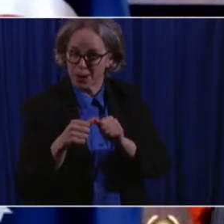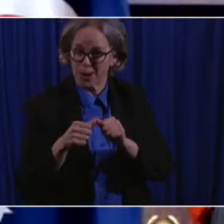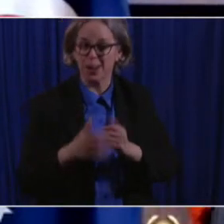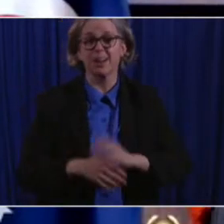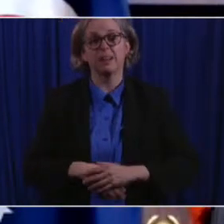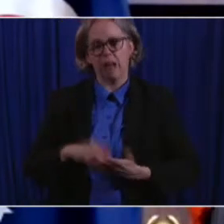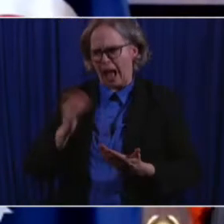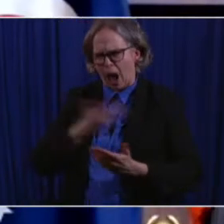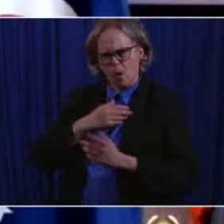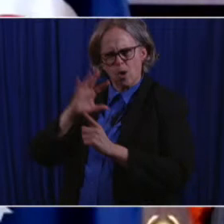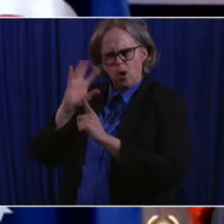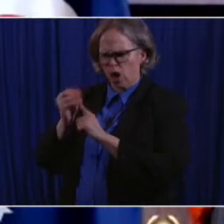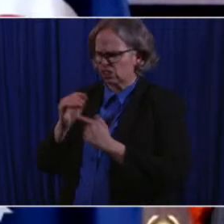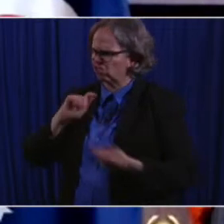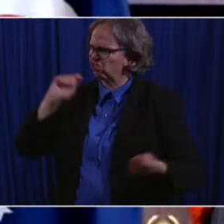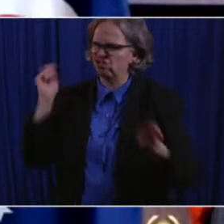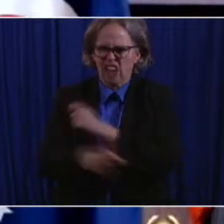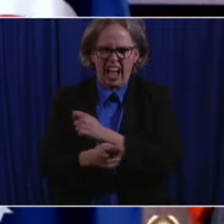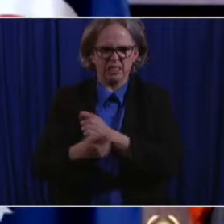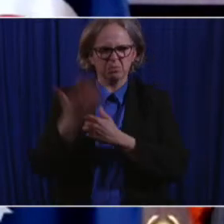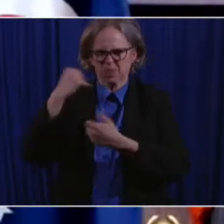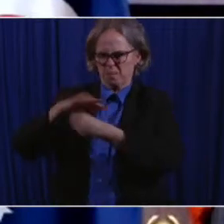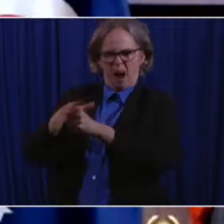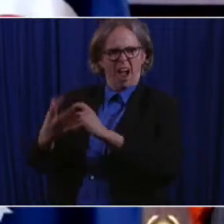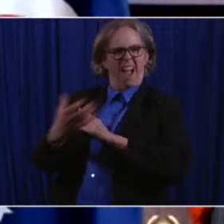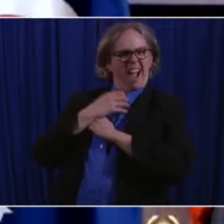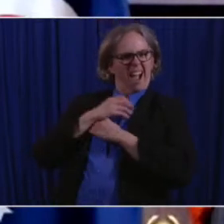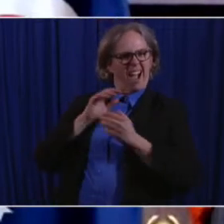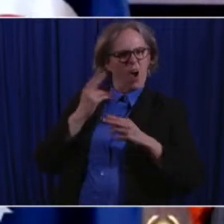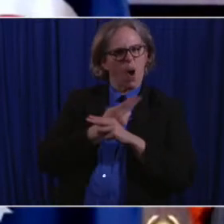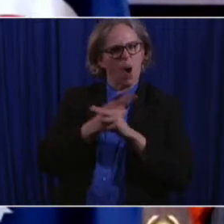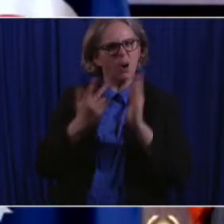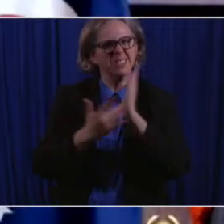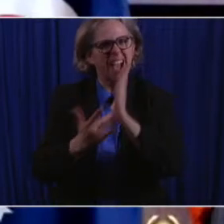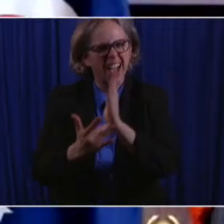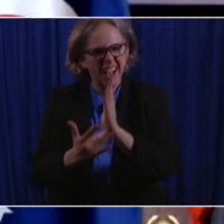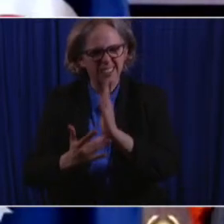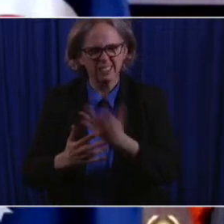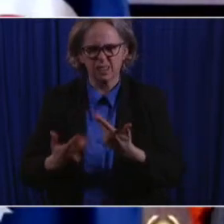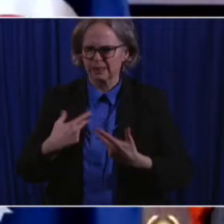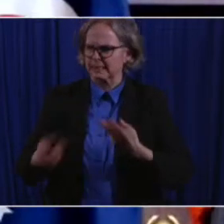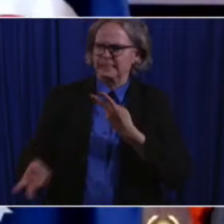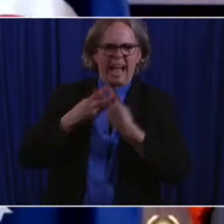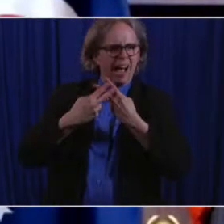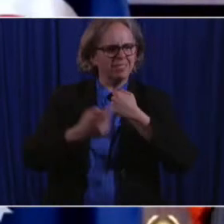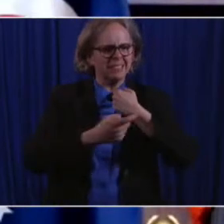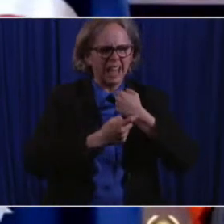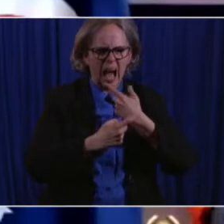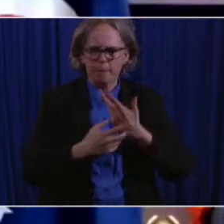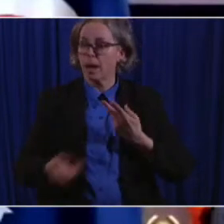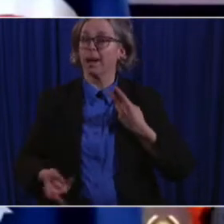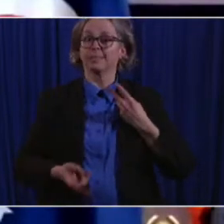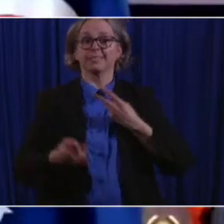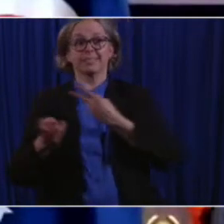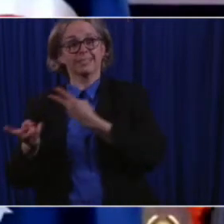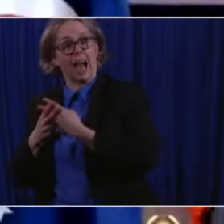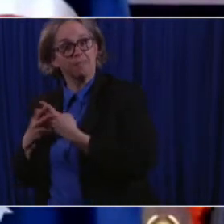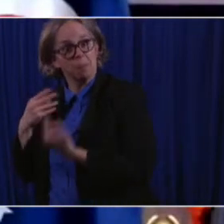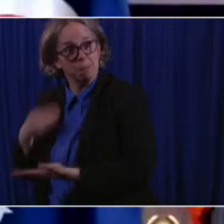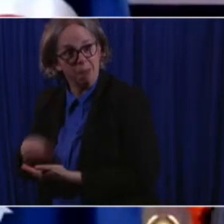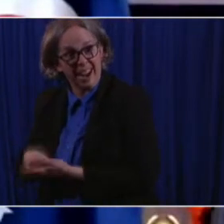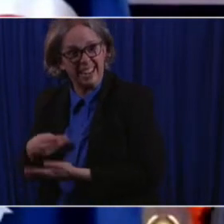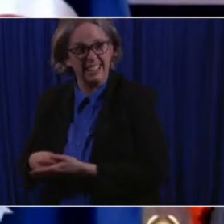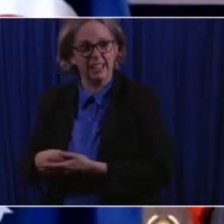in many ways, saving people time and money, being more attractive to business. And I want to thank everybody who